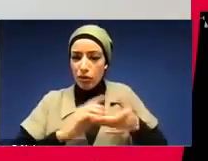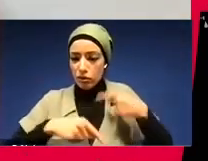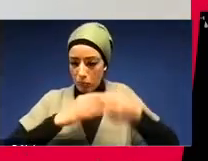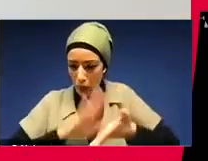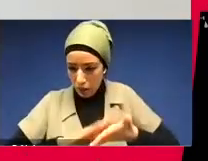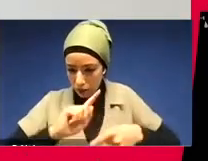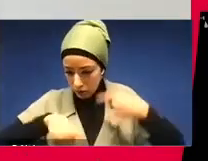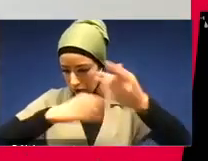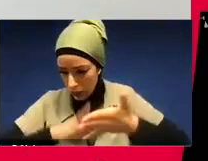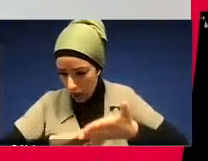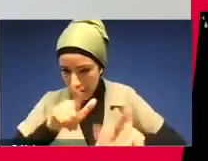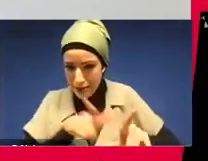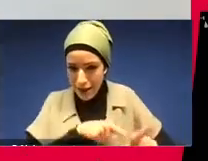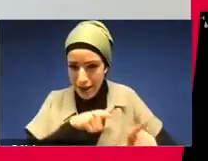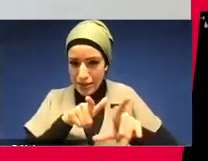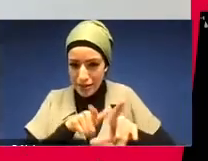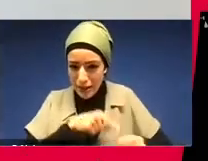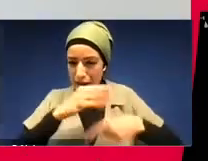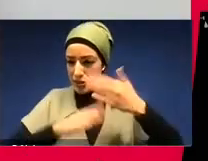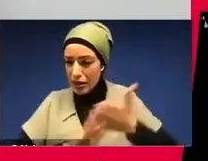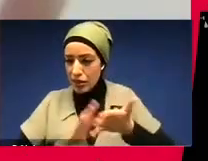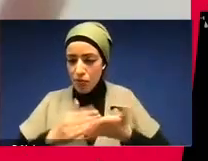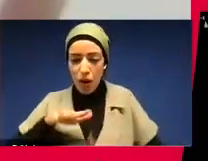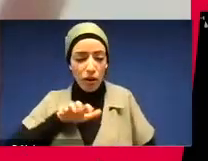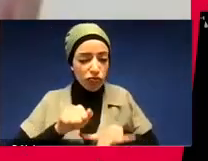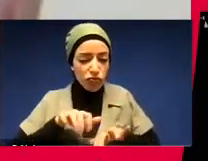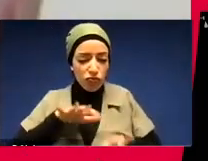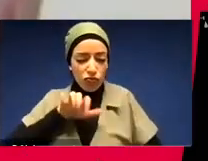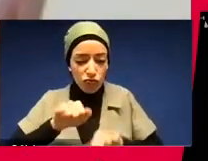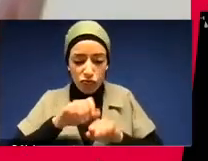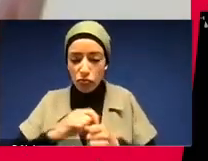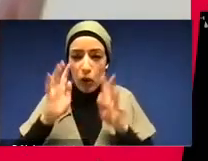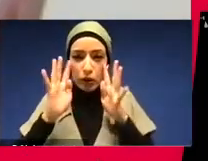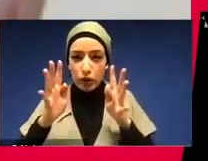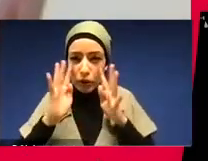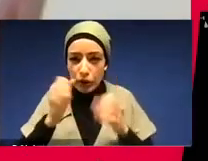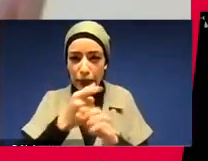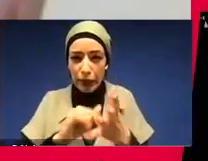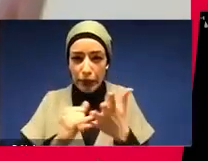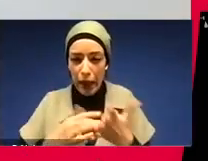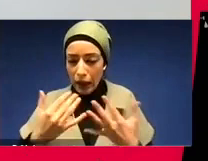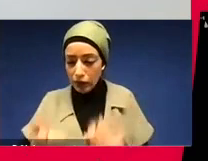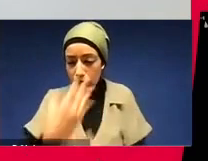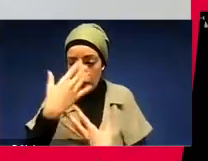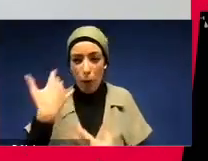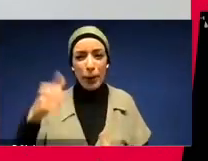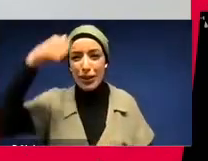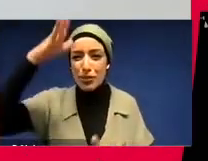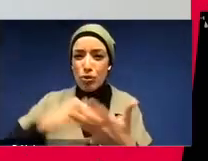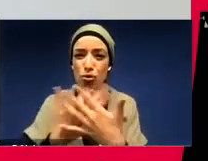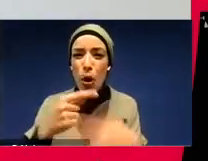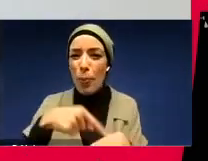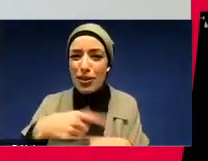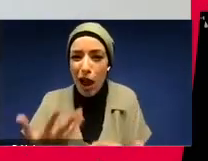top of years of tear gas inhalation, that I have no idea what's wrong with my lungs already at this point. But my mother and